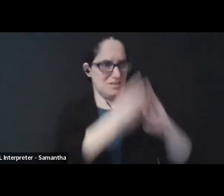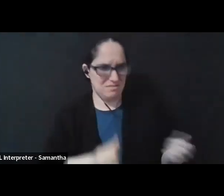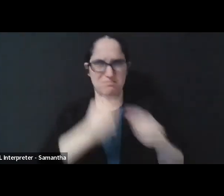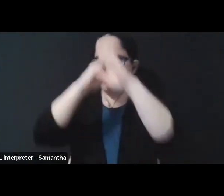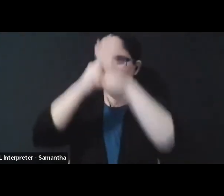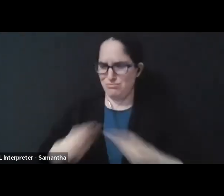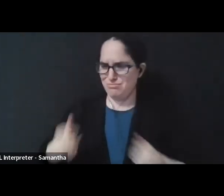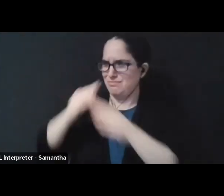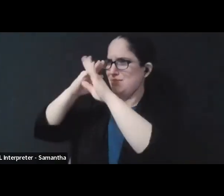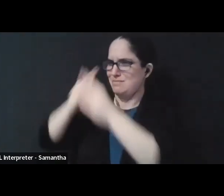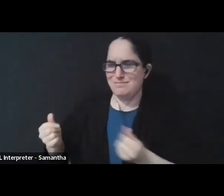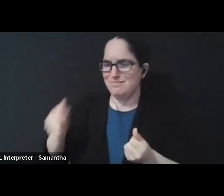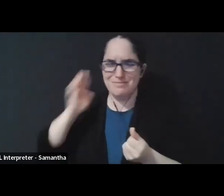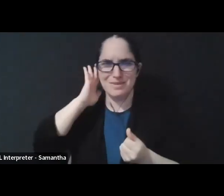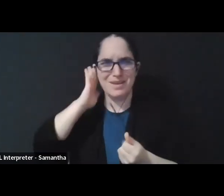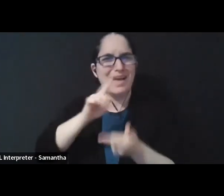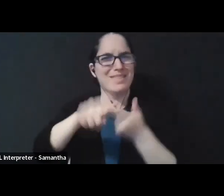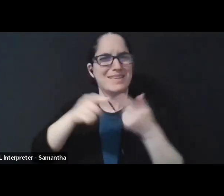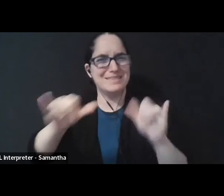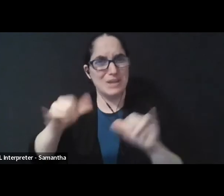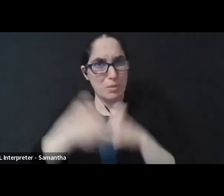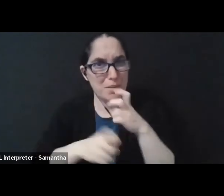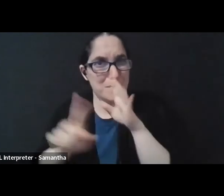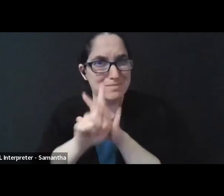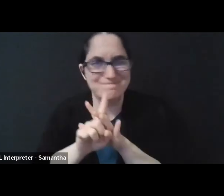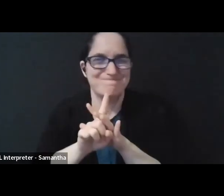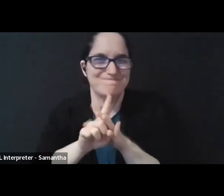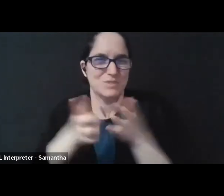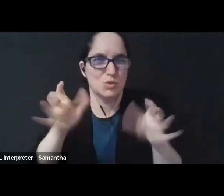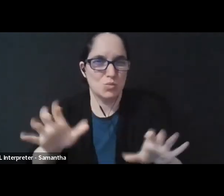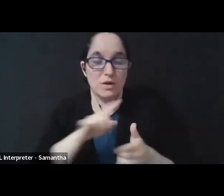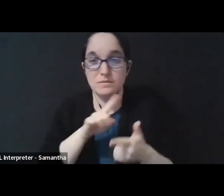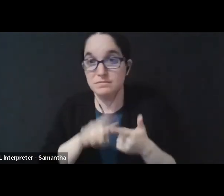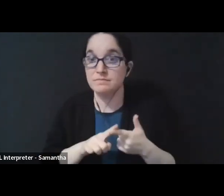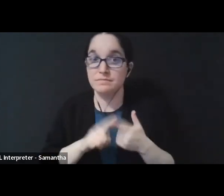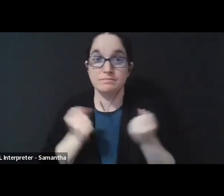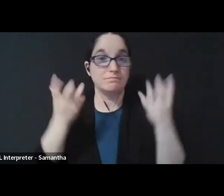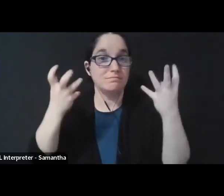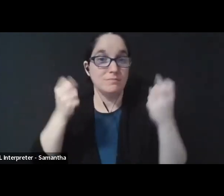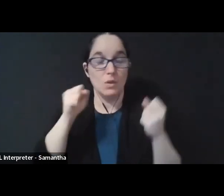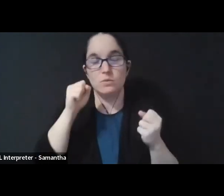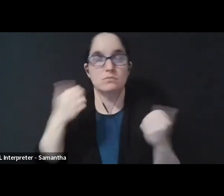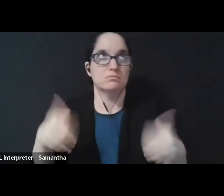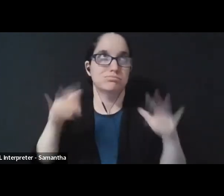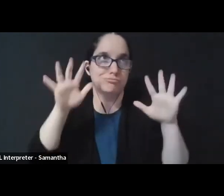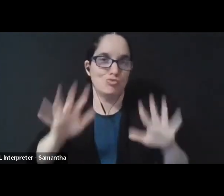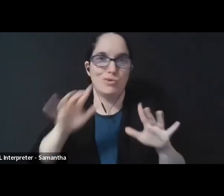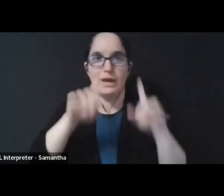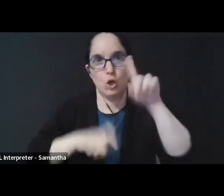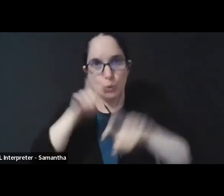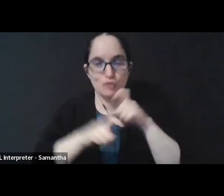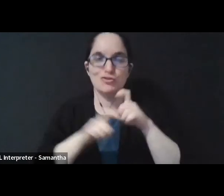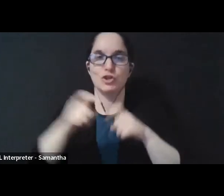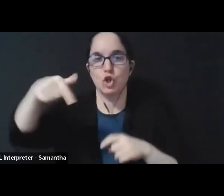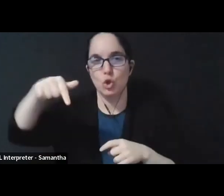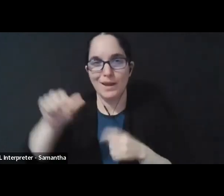right? Yeah, thank you. So we have lots of fantastic questions that have come in through the chat and